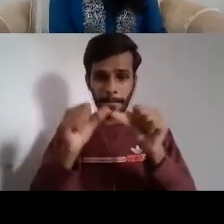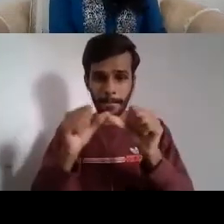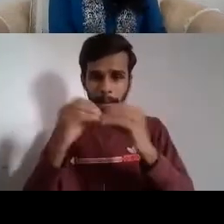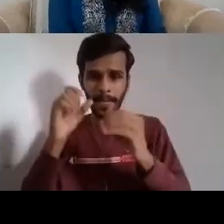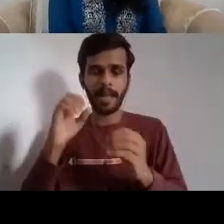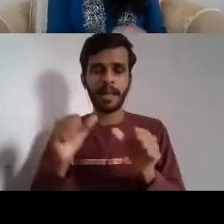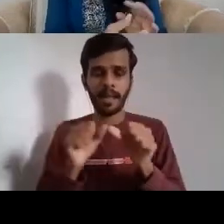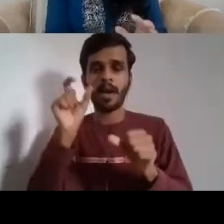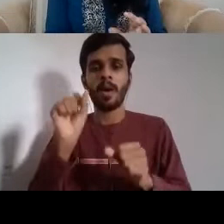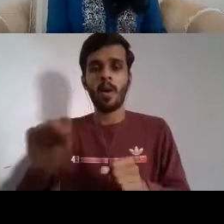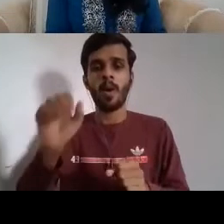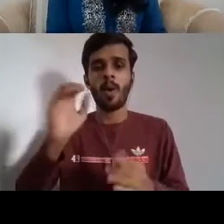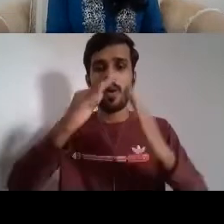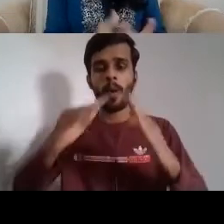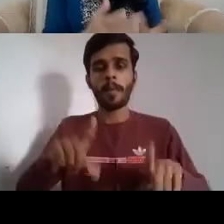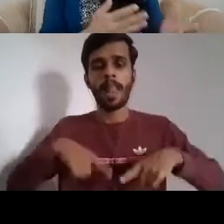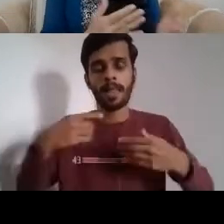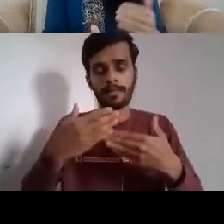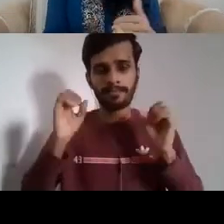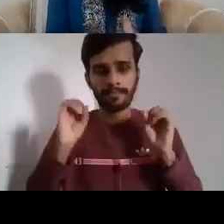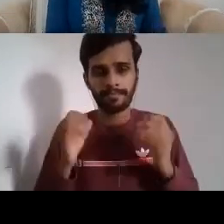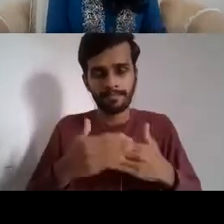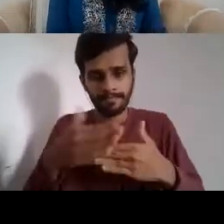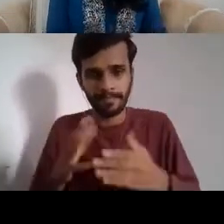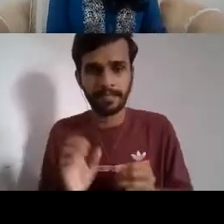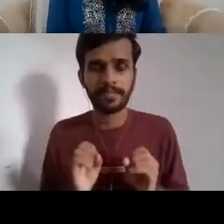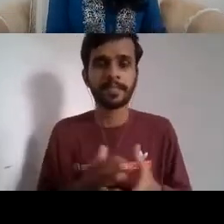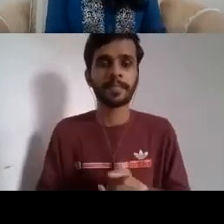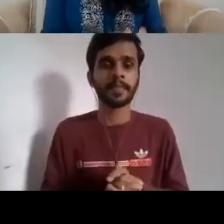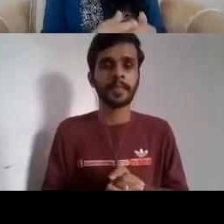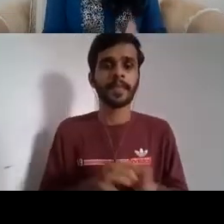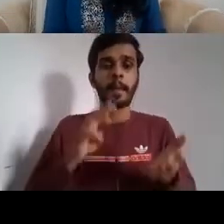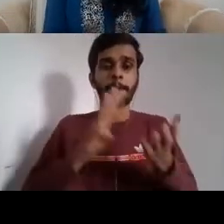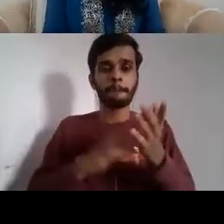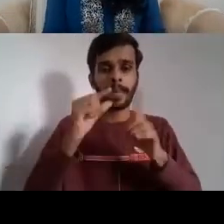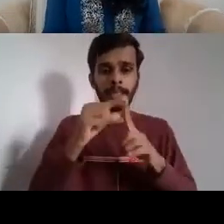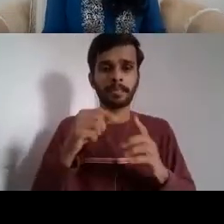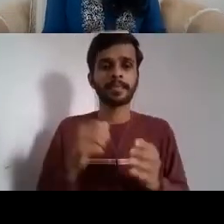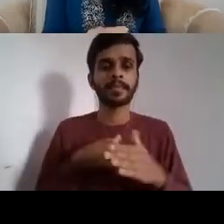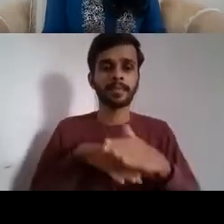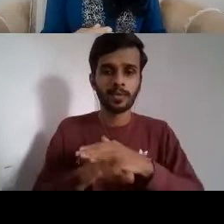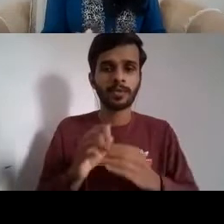Pradesh, and learned music in the Guru Shishya Parampara. Later,